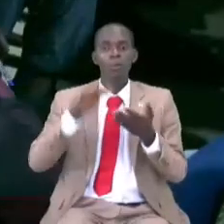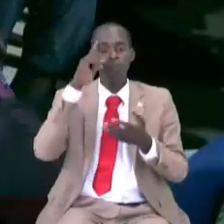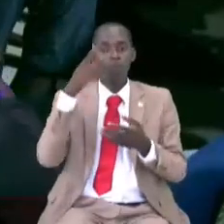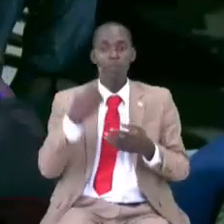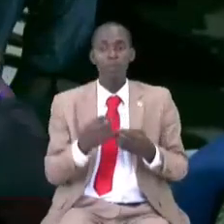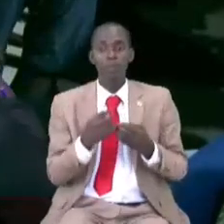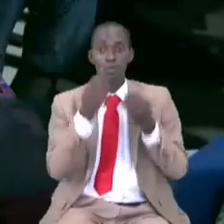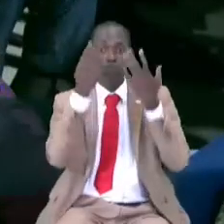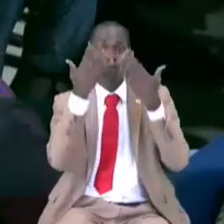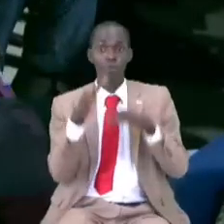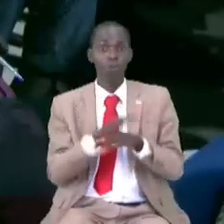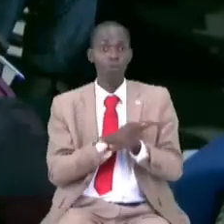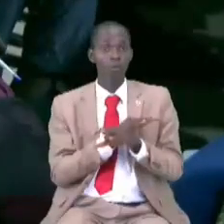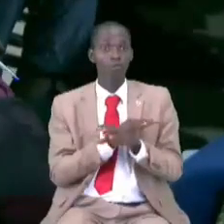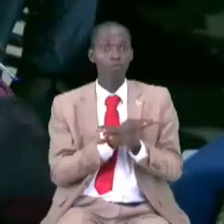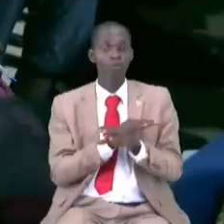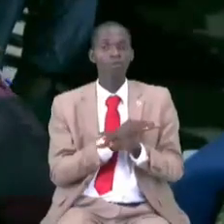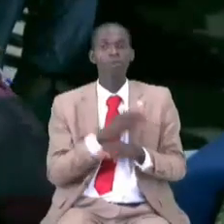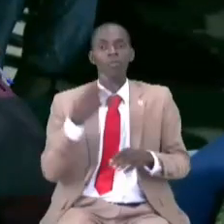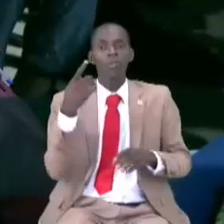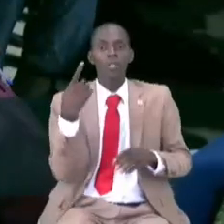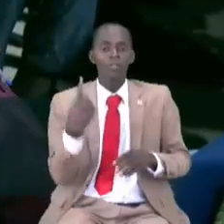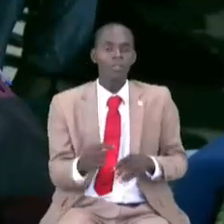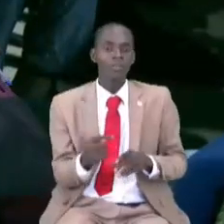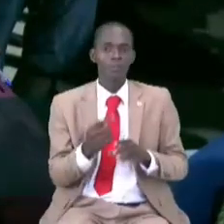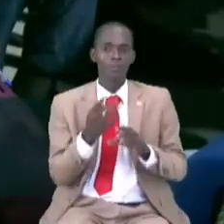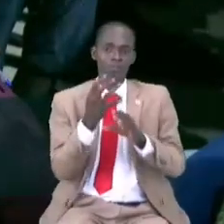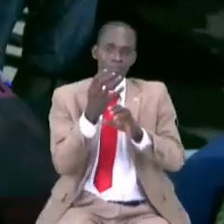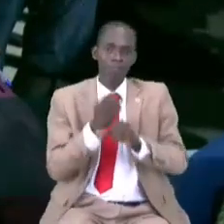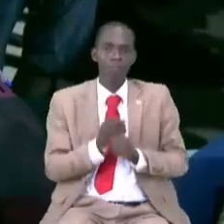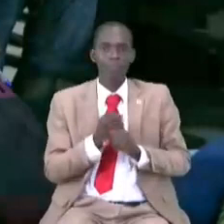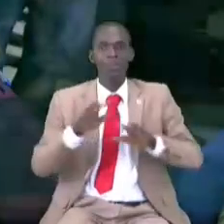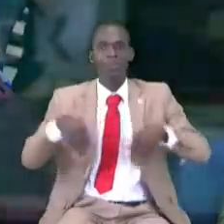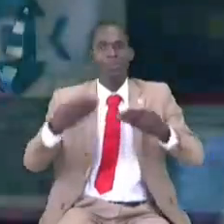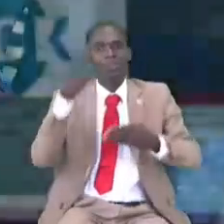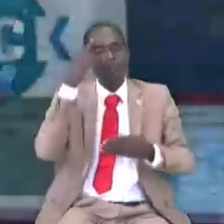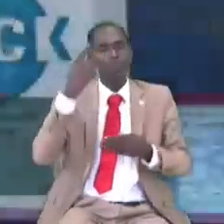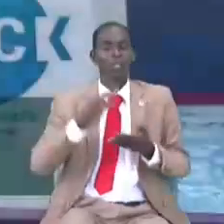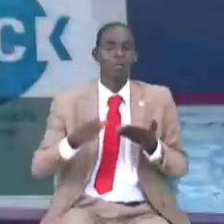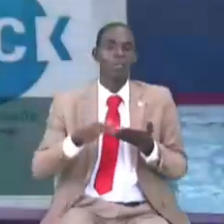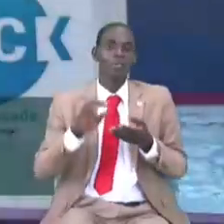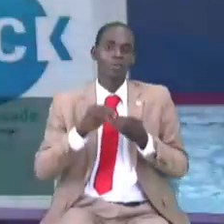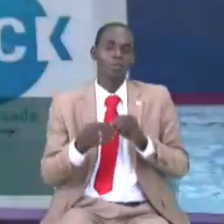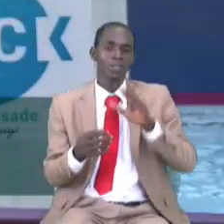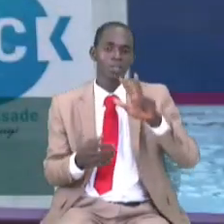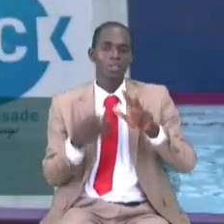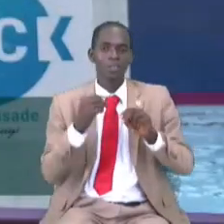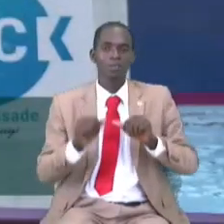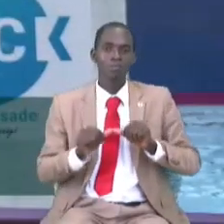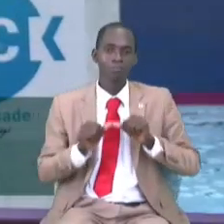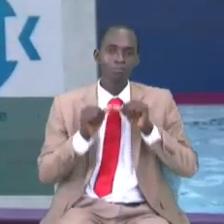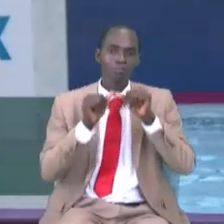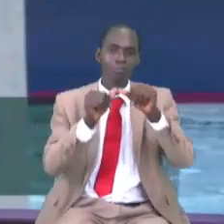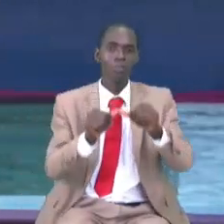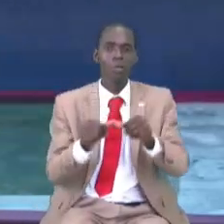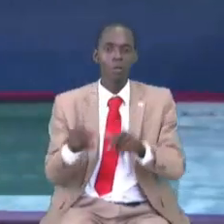the pardon. Number three, the perpetual pact with purged peaceful people. Look